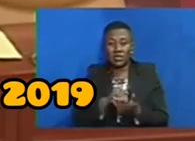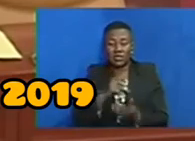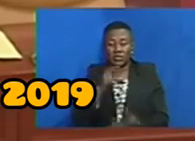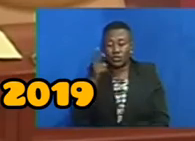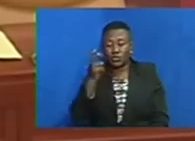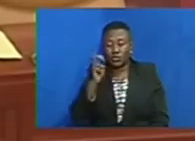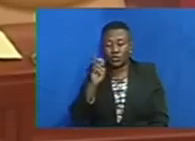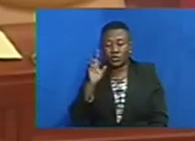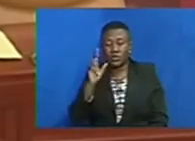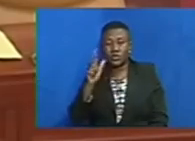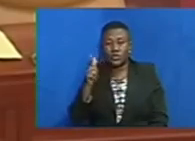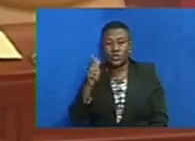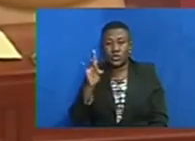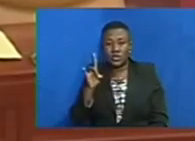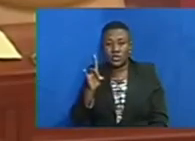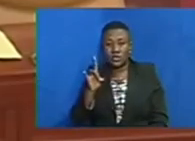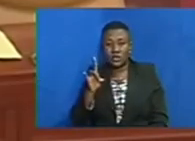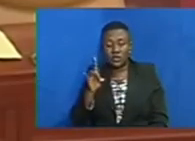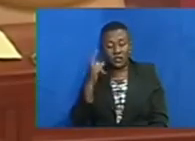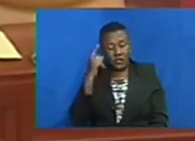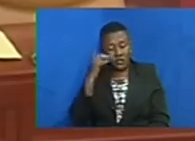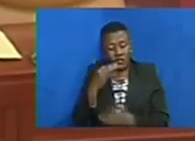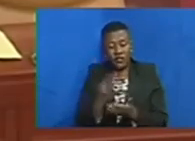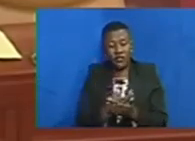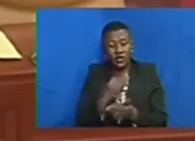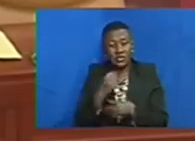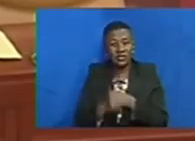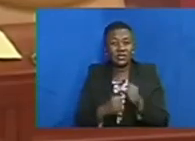149,498 for the 2020 financial year.